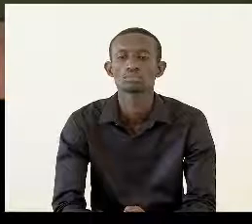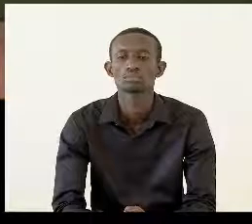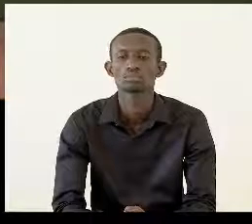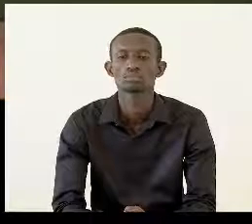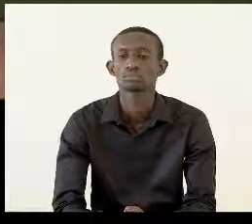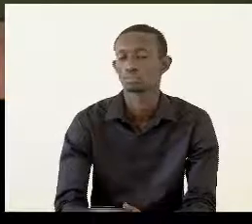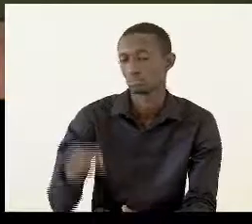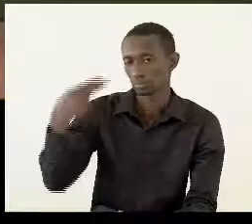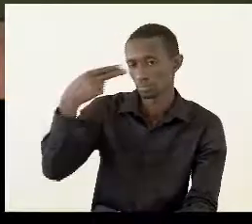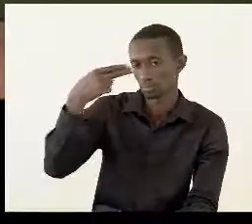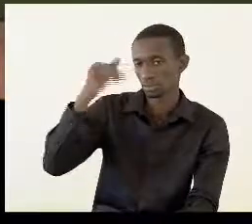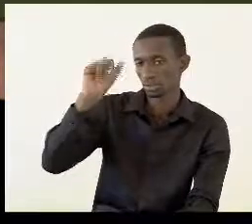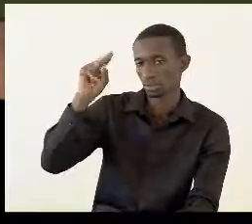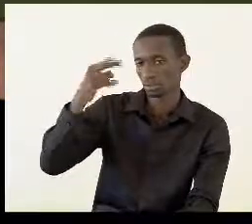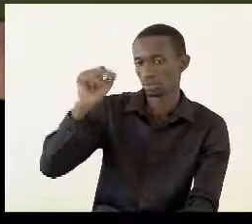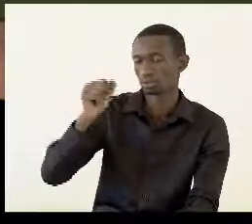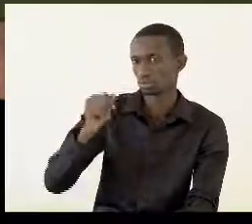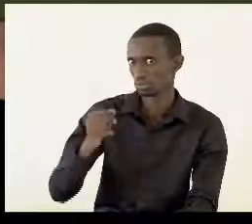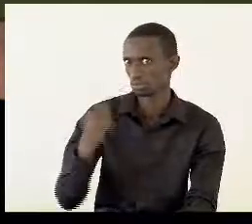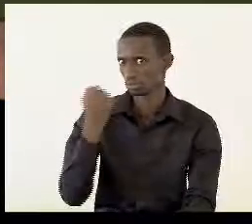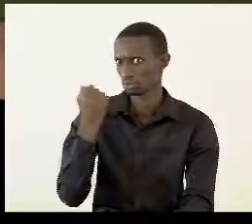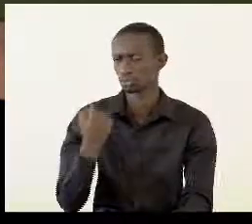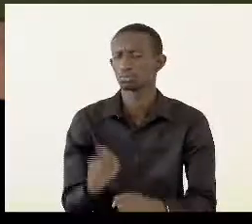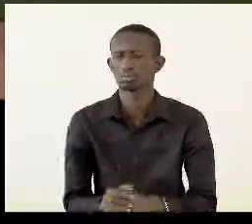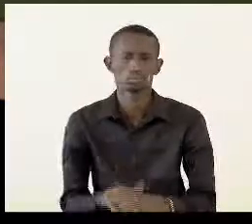hydrogen is more electronegative than